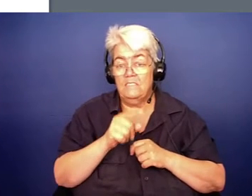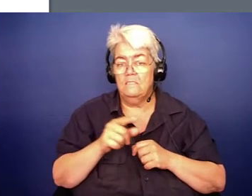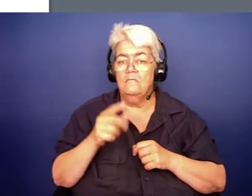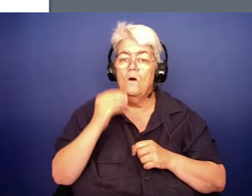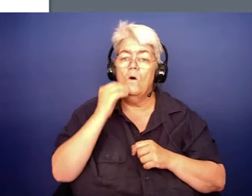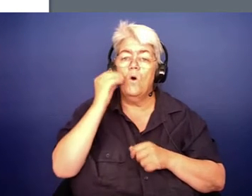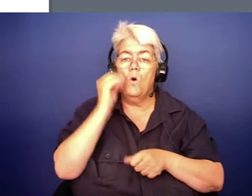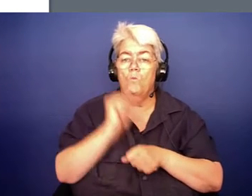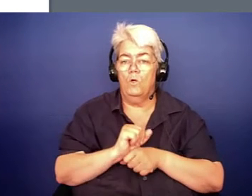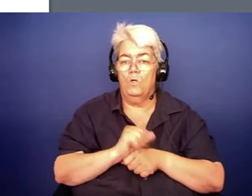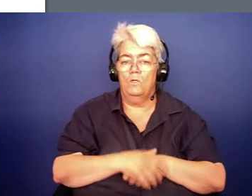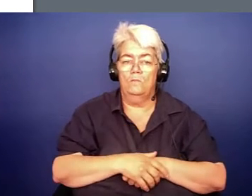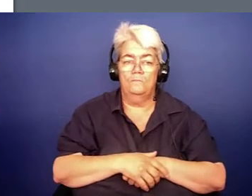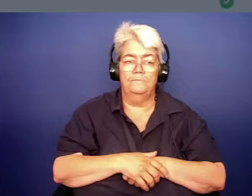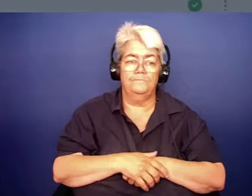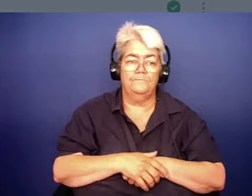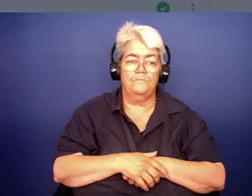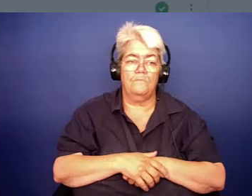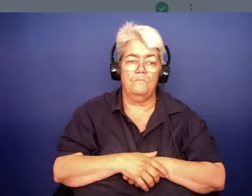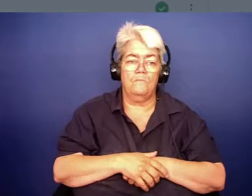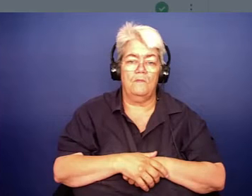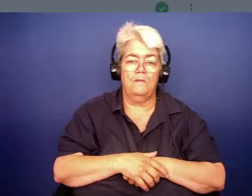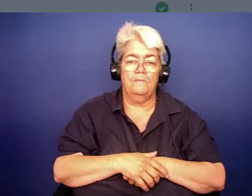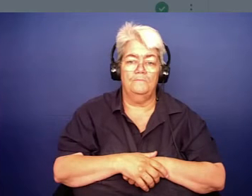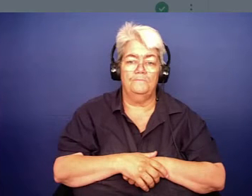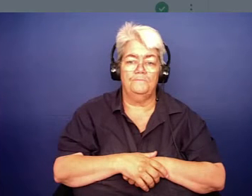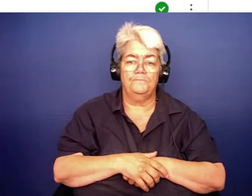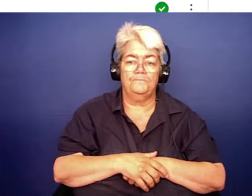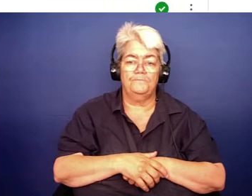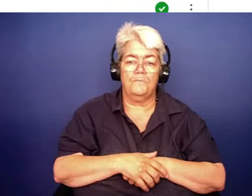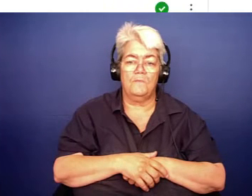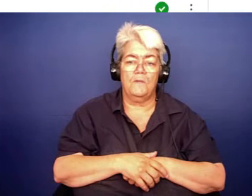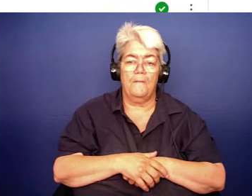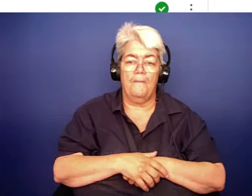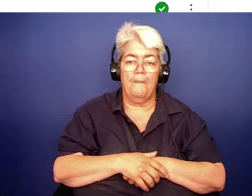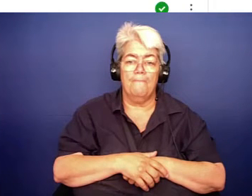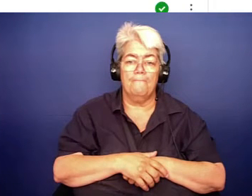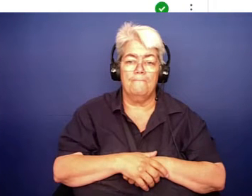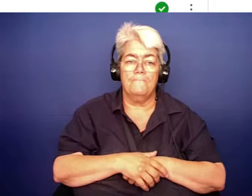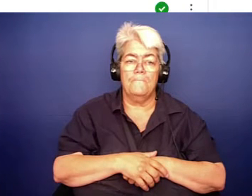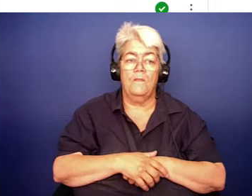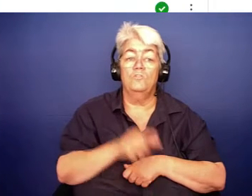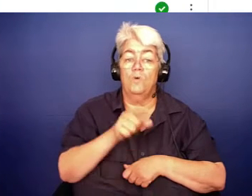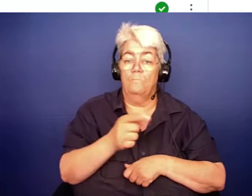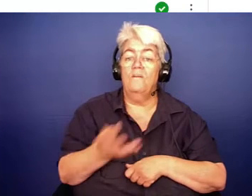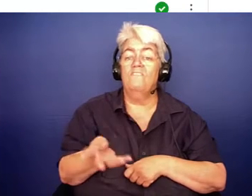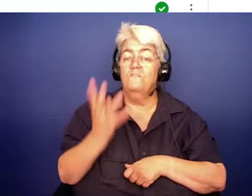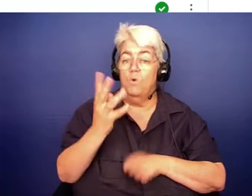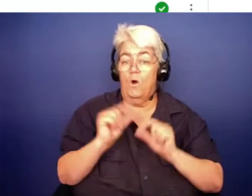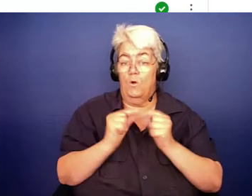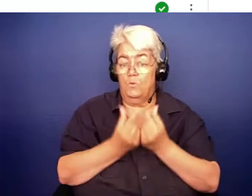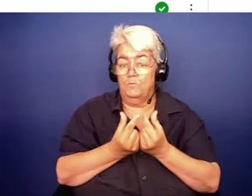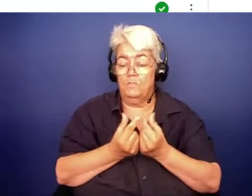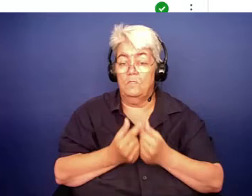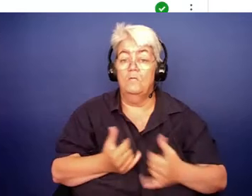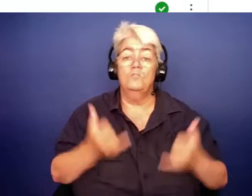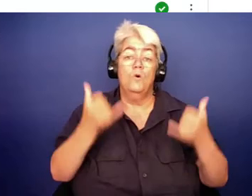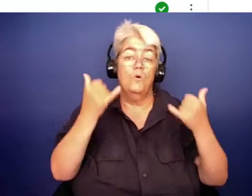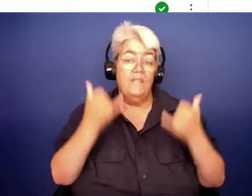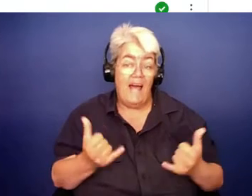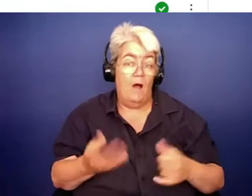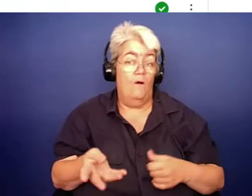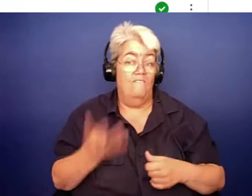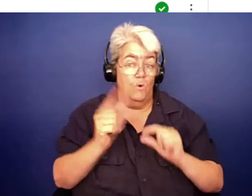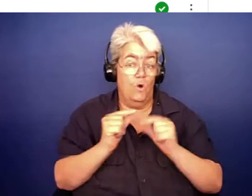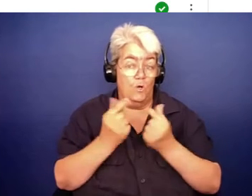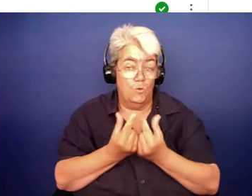homework. Okay. So now you have those 4 groups. Now that you have 4 groups, now you